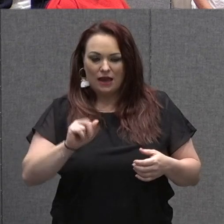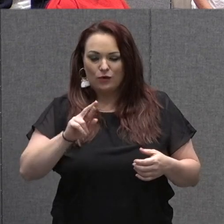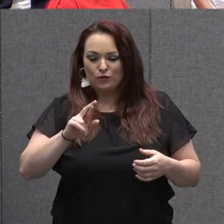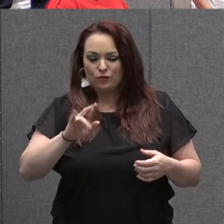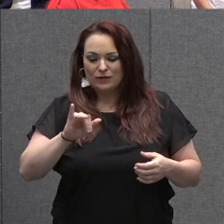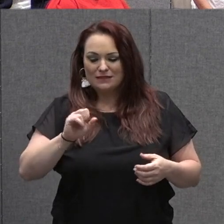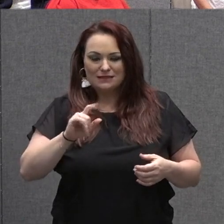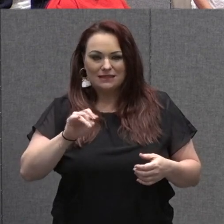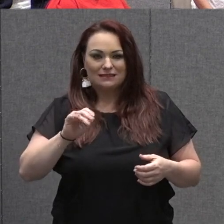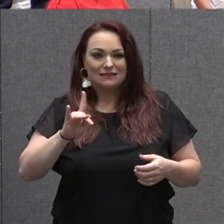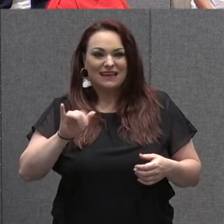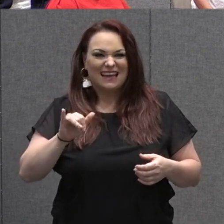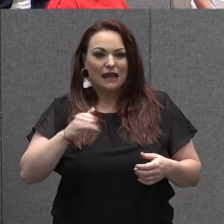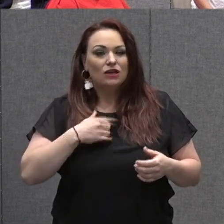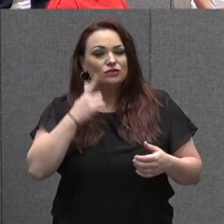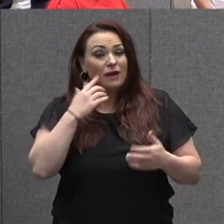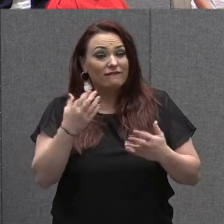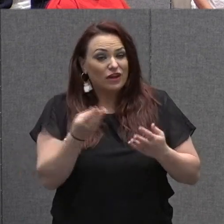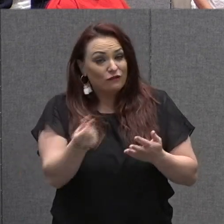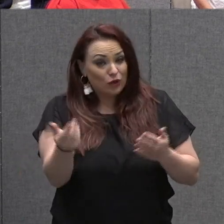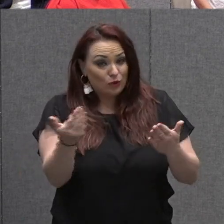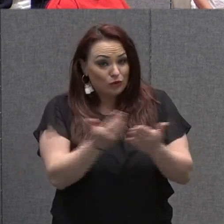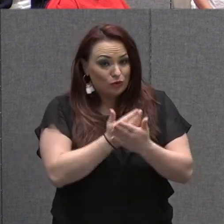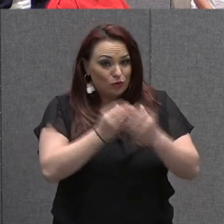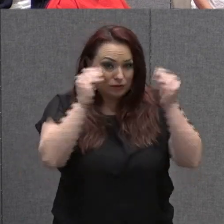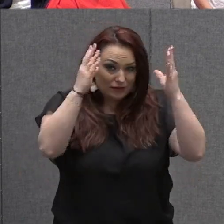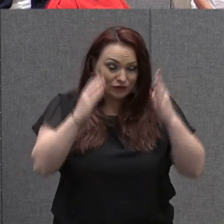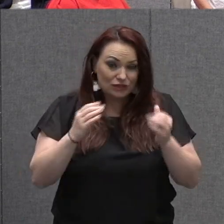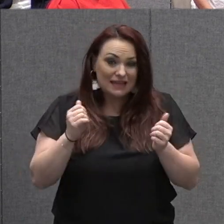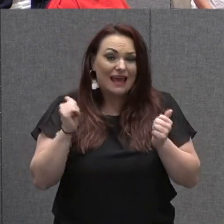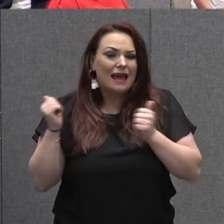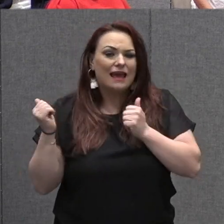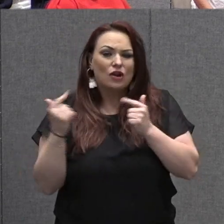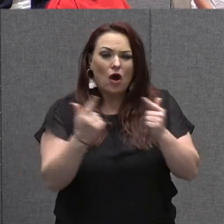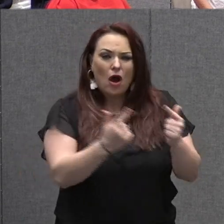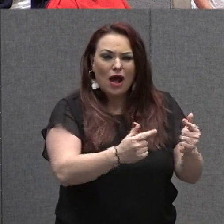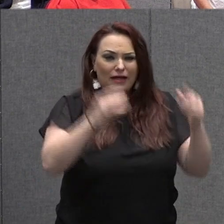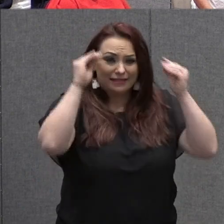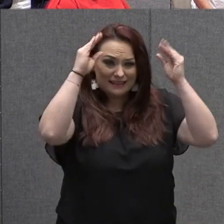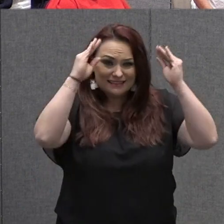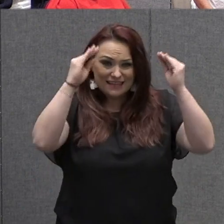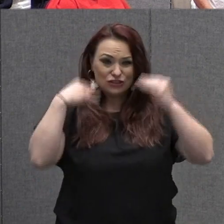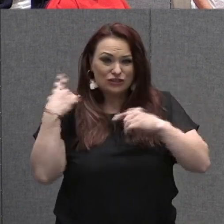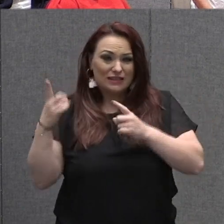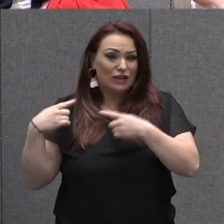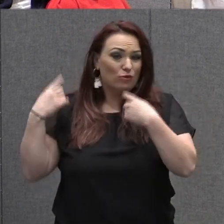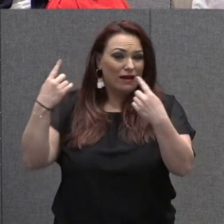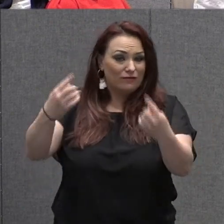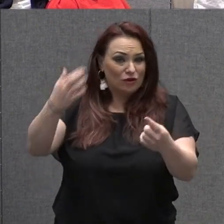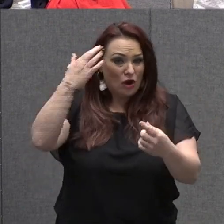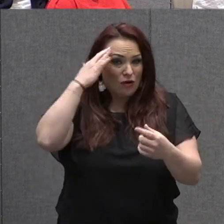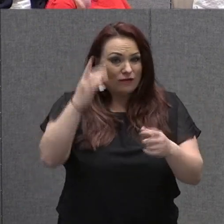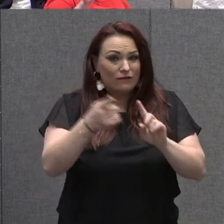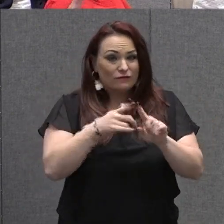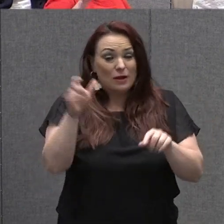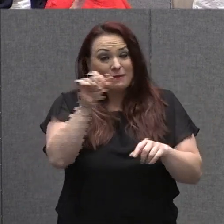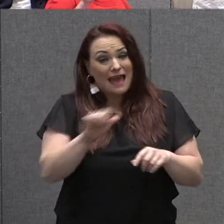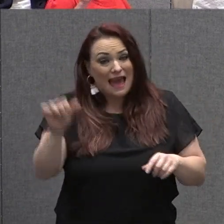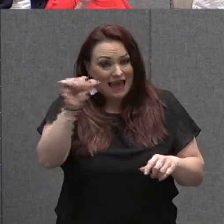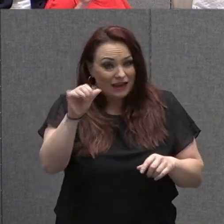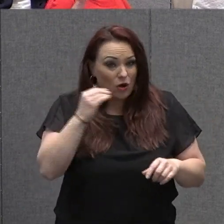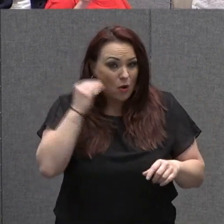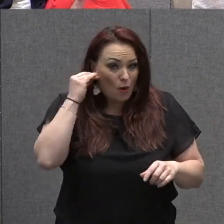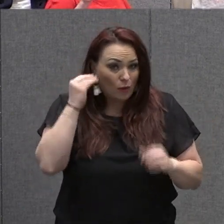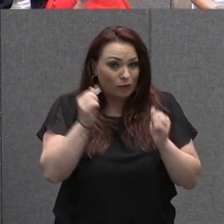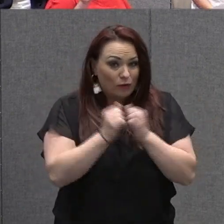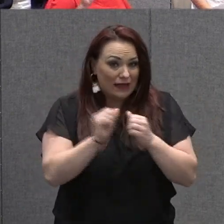Rosinski. So we have a couple new teachers up here, and all the teachers that you know from APS at home with APS, all